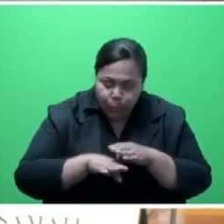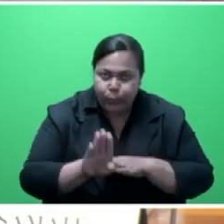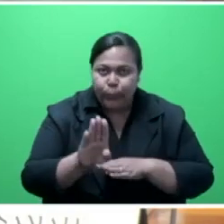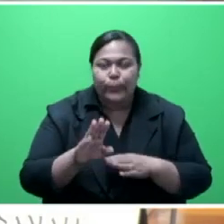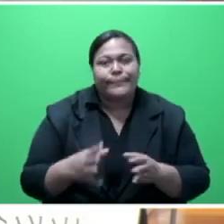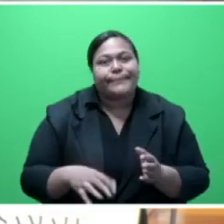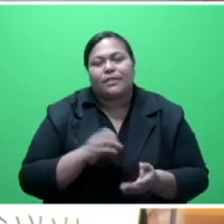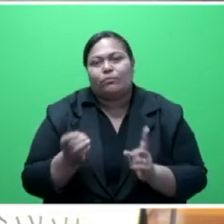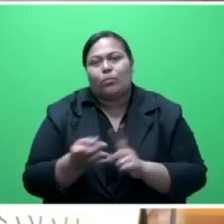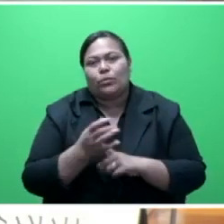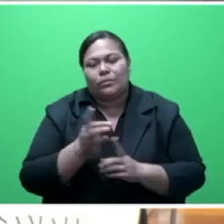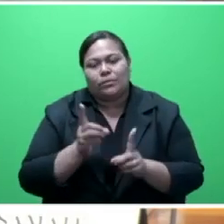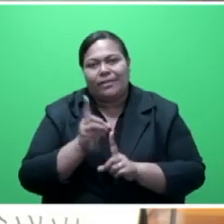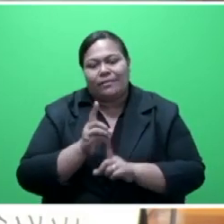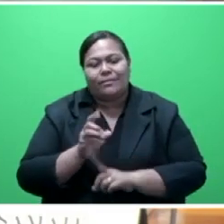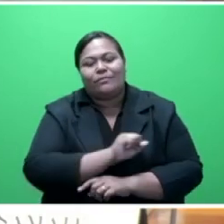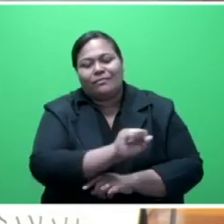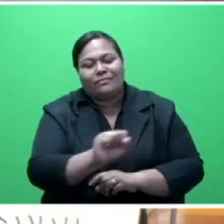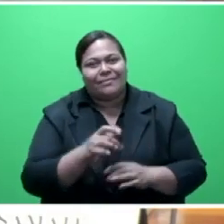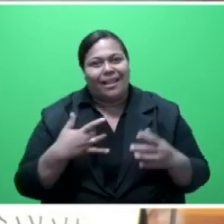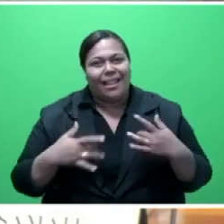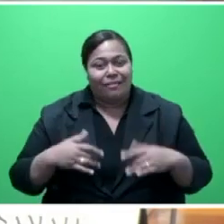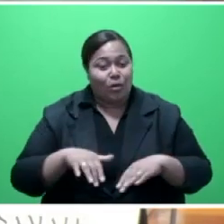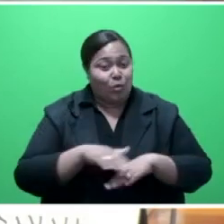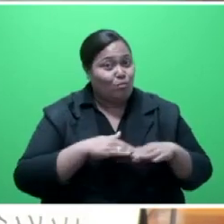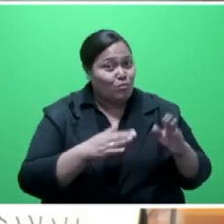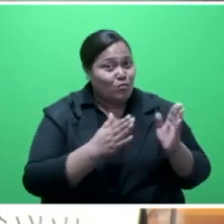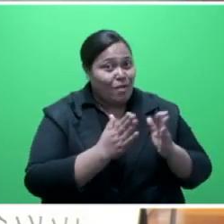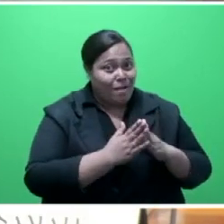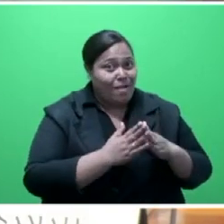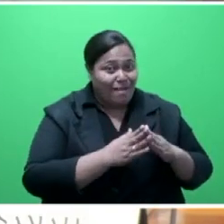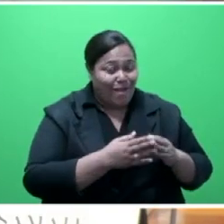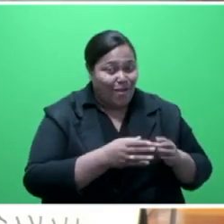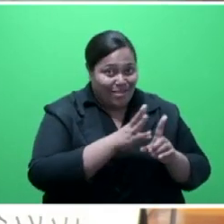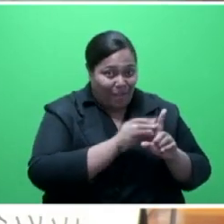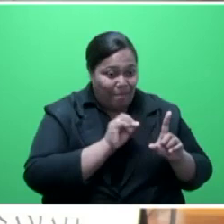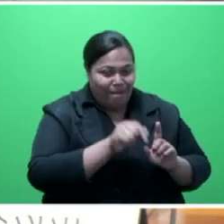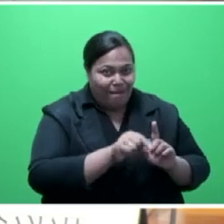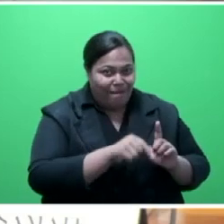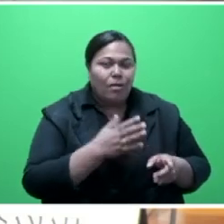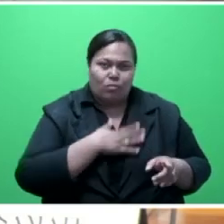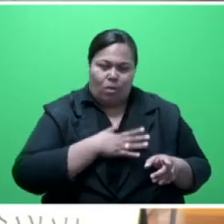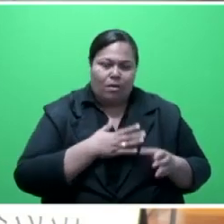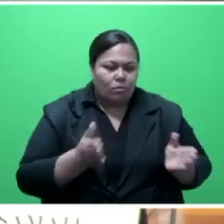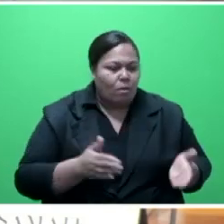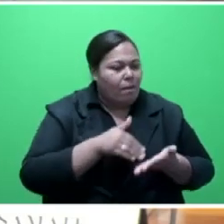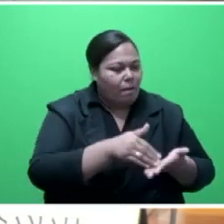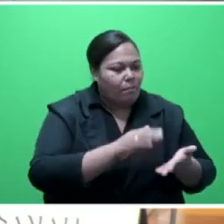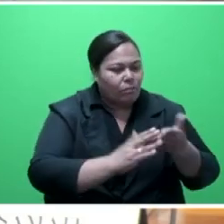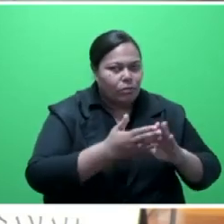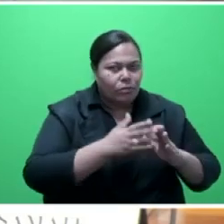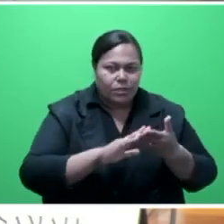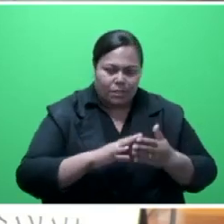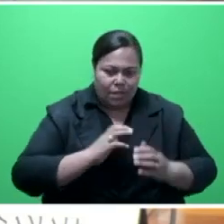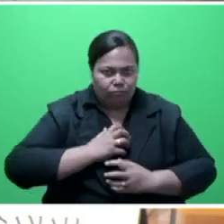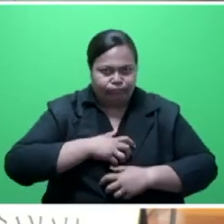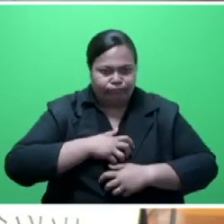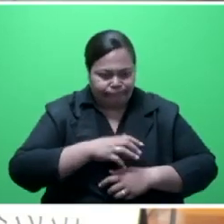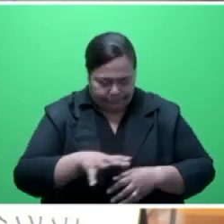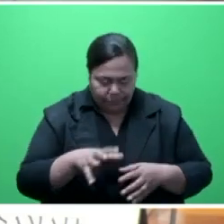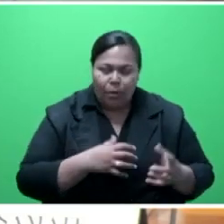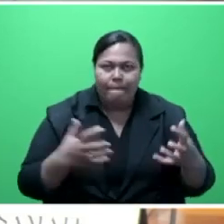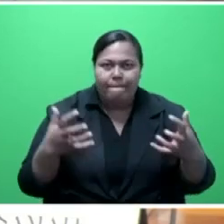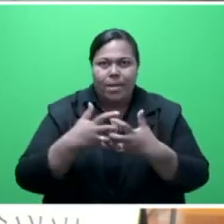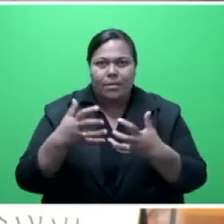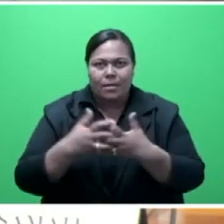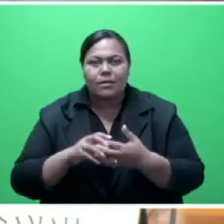and daily life. The Blue Town model aims to help these communities adapt to protect our oceans in a way that simultaneously